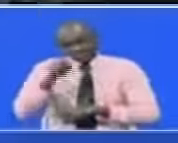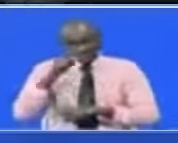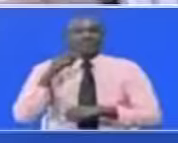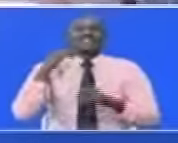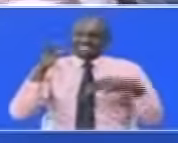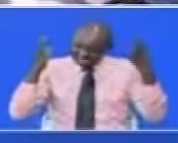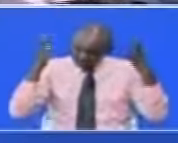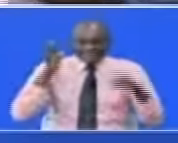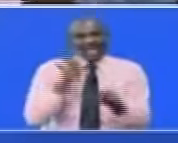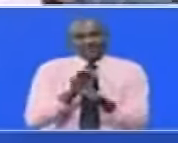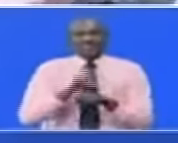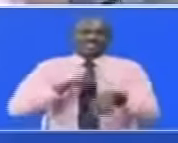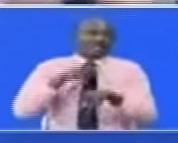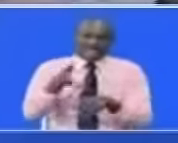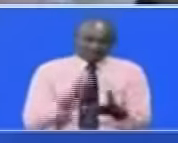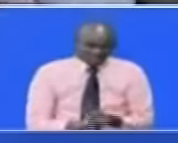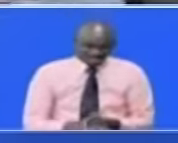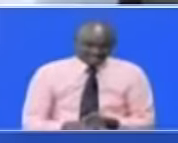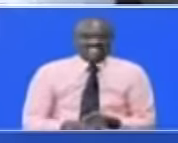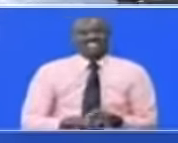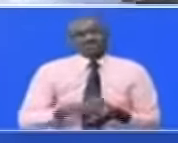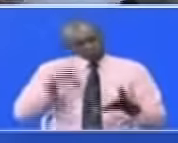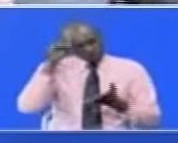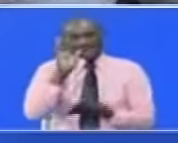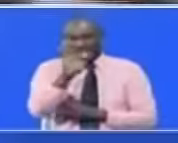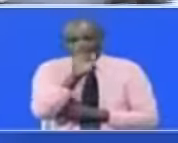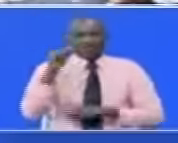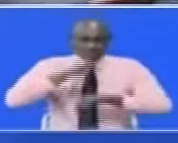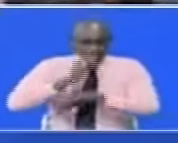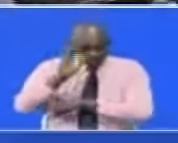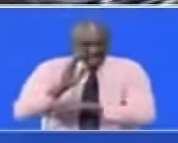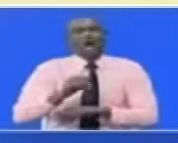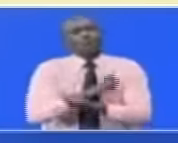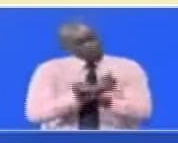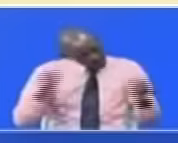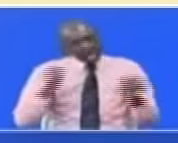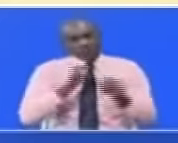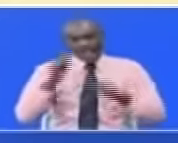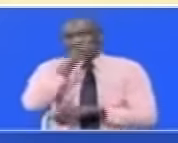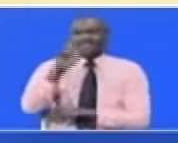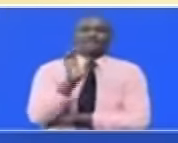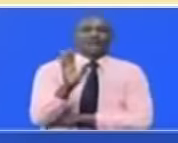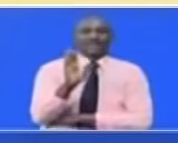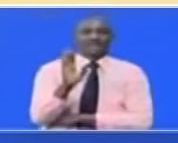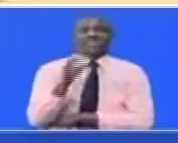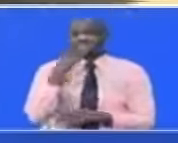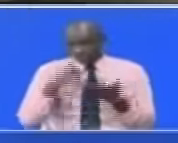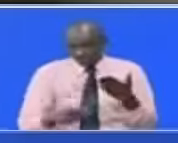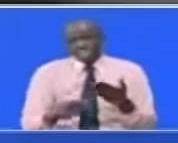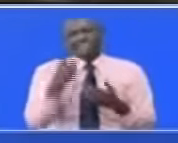to celebrate this festive season after pupils from their schools ranking well in the examinations that recorded